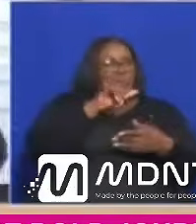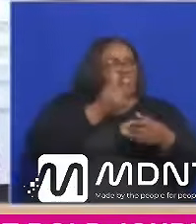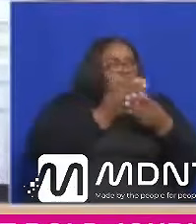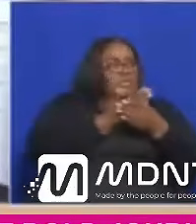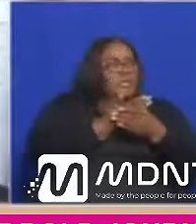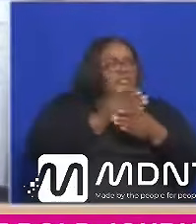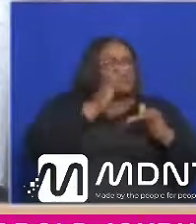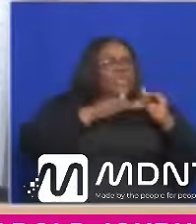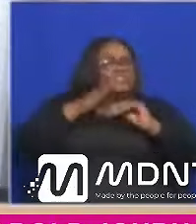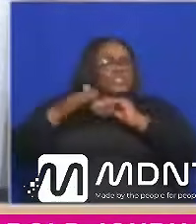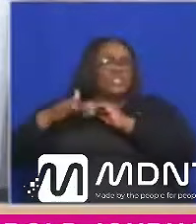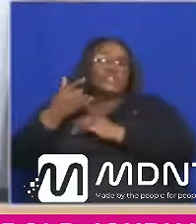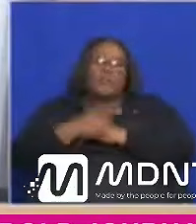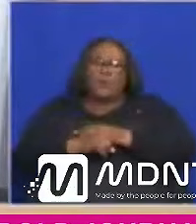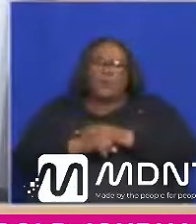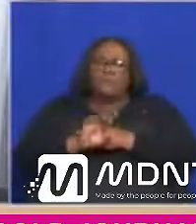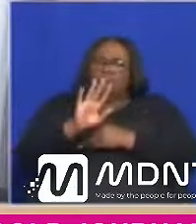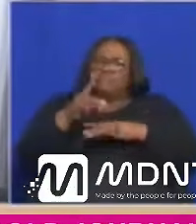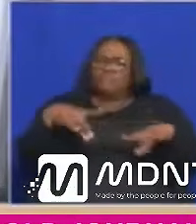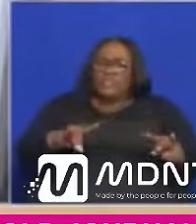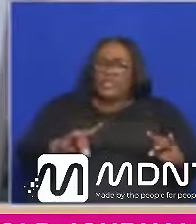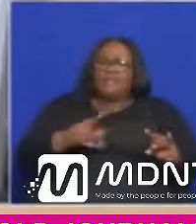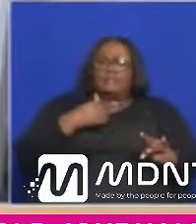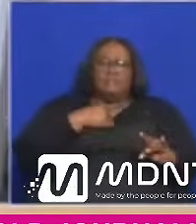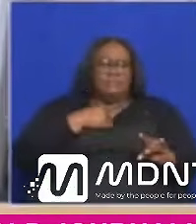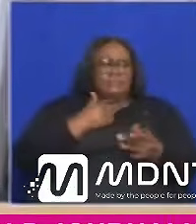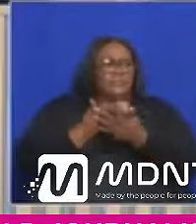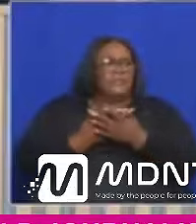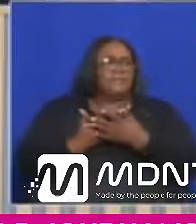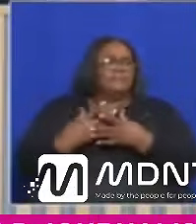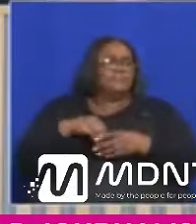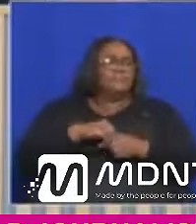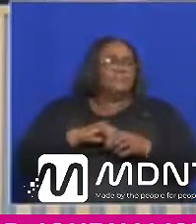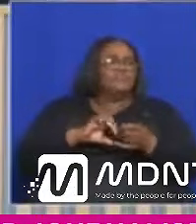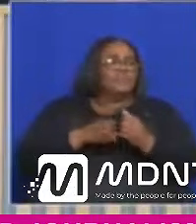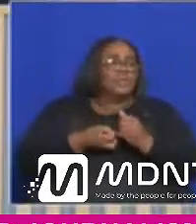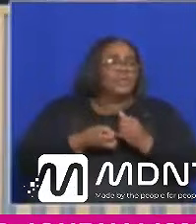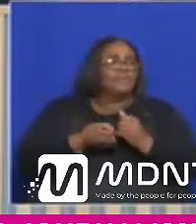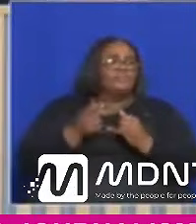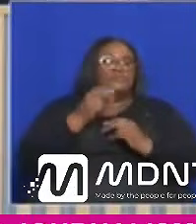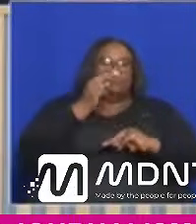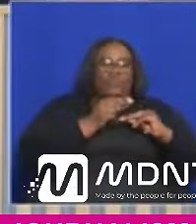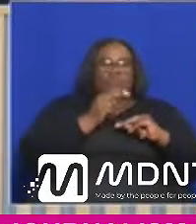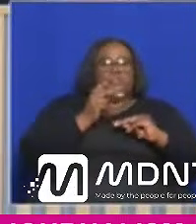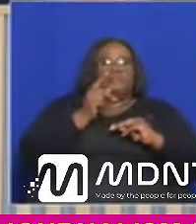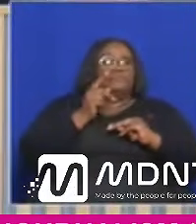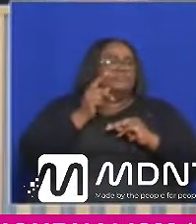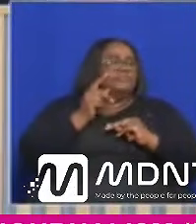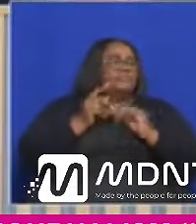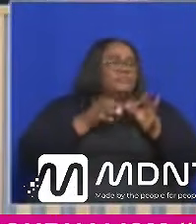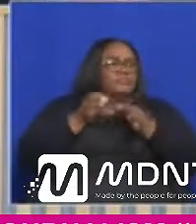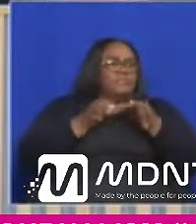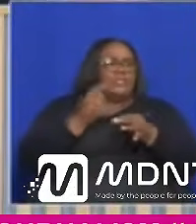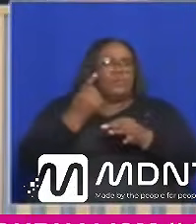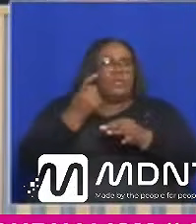Chairperson, may I at this stage just try and briefly deal with one of the issues that I find